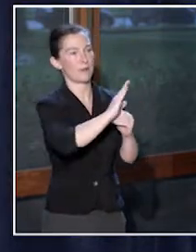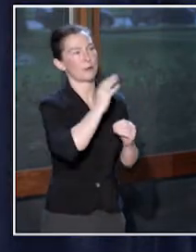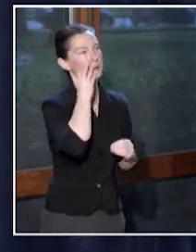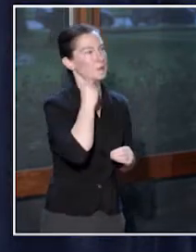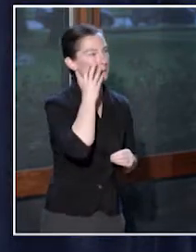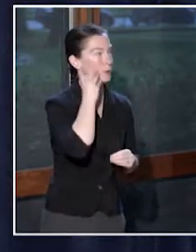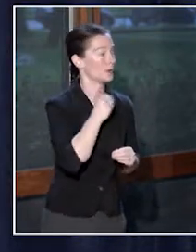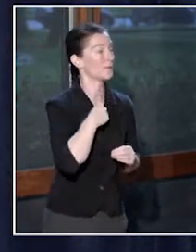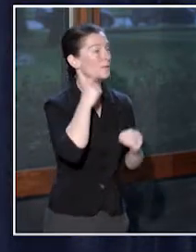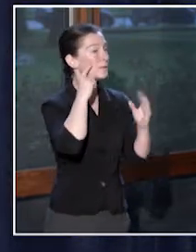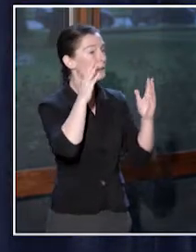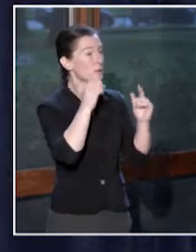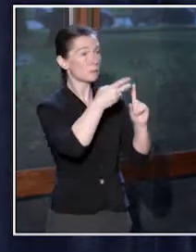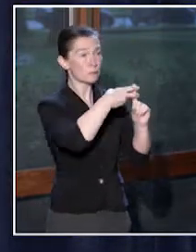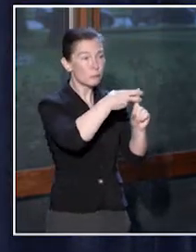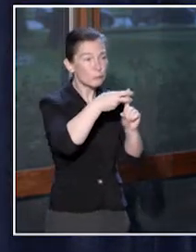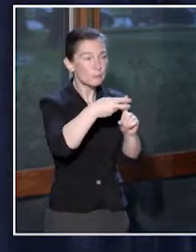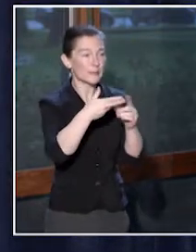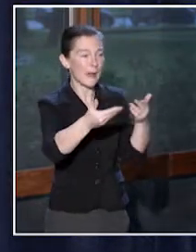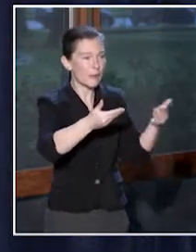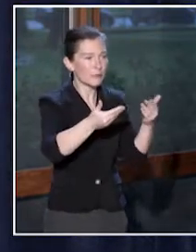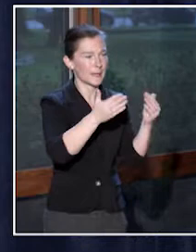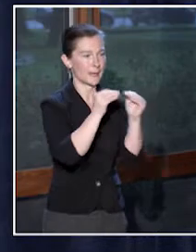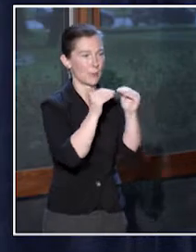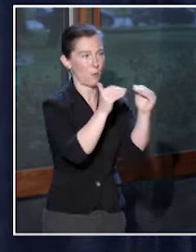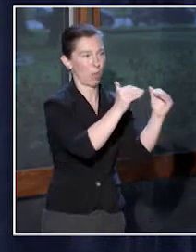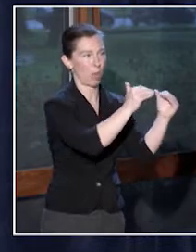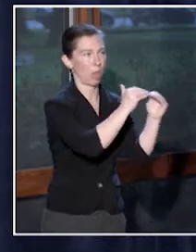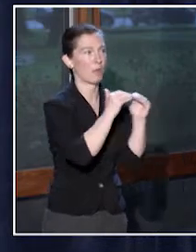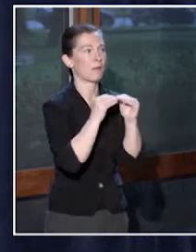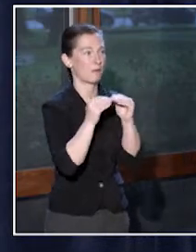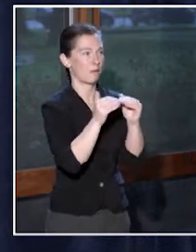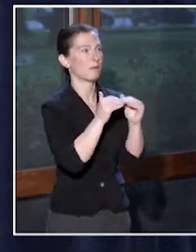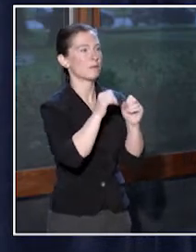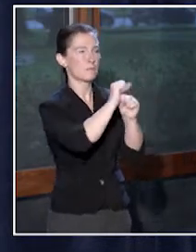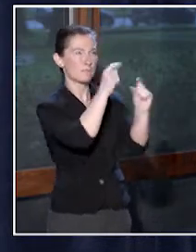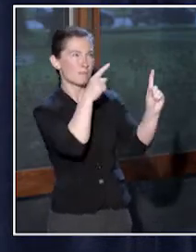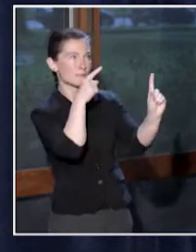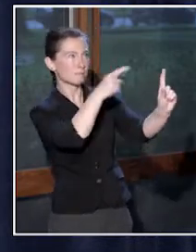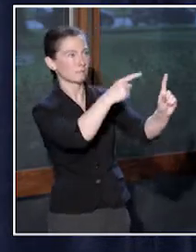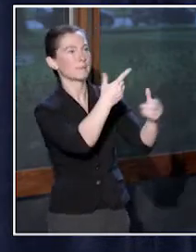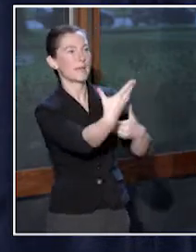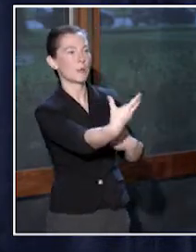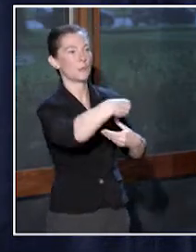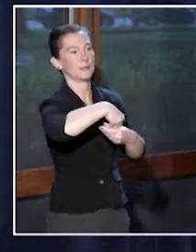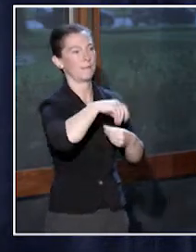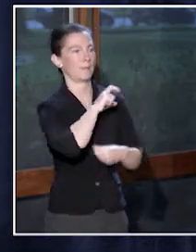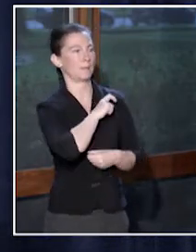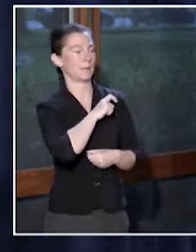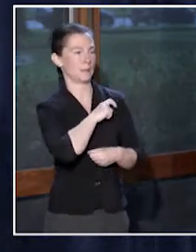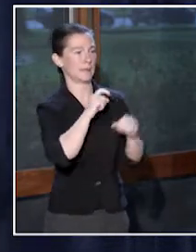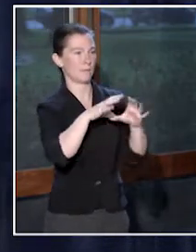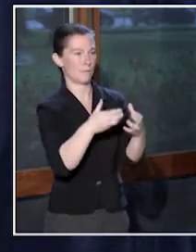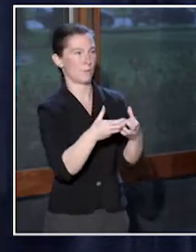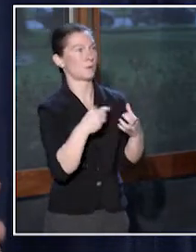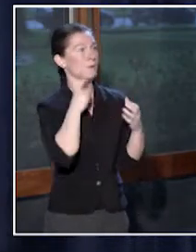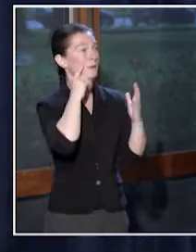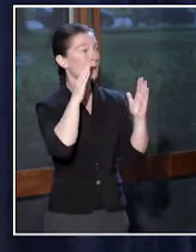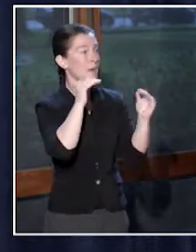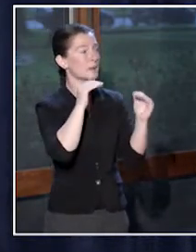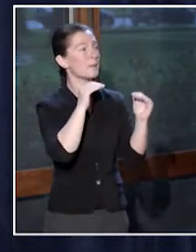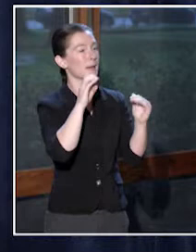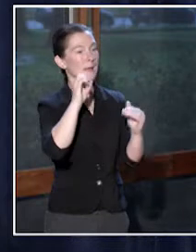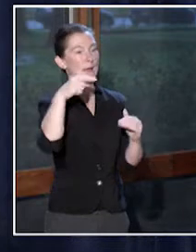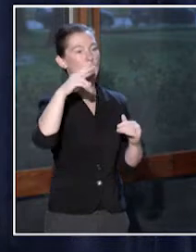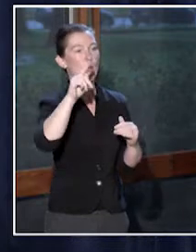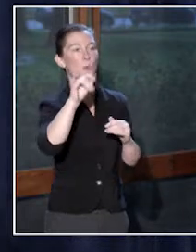and hiring to be equitable to ensure that we're working towards an inclusive police force. In short, I expect equity to radiate